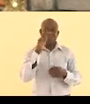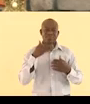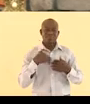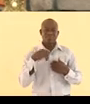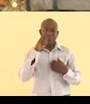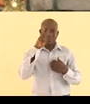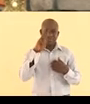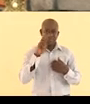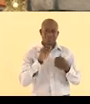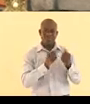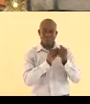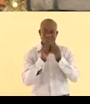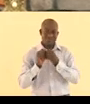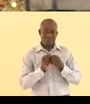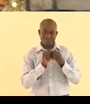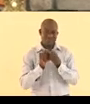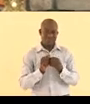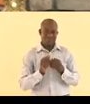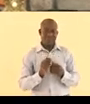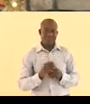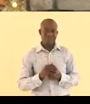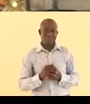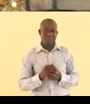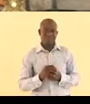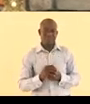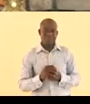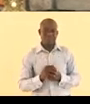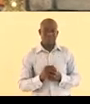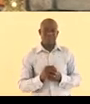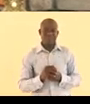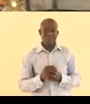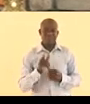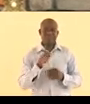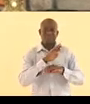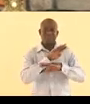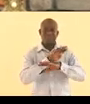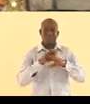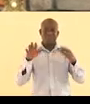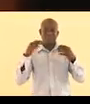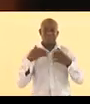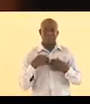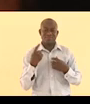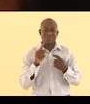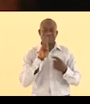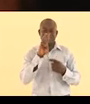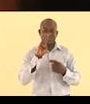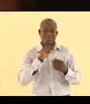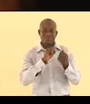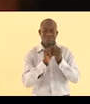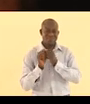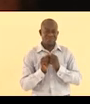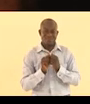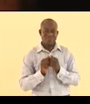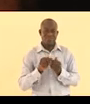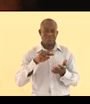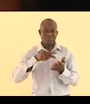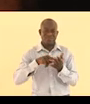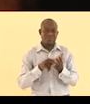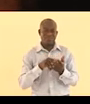Eh? Once again, Anibira Corona Roya or Pitan. You can't have the two together.